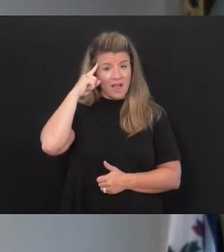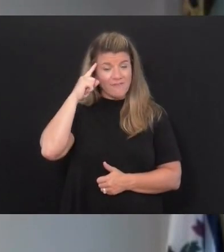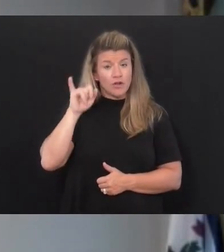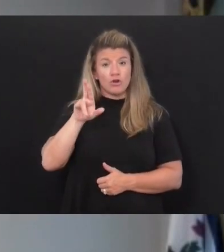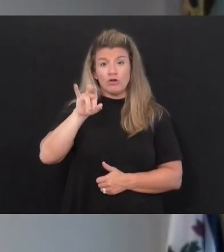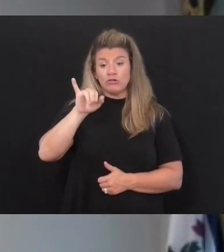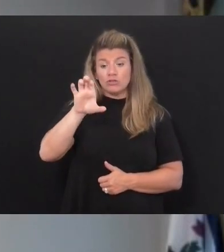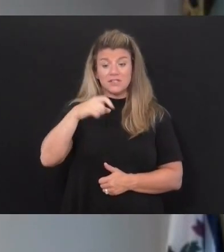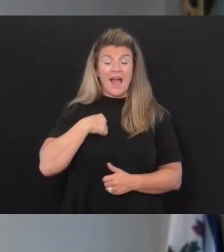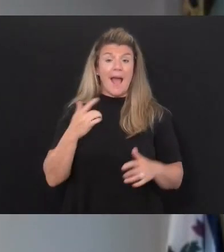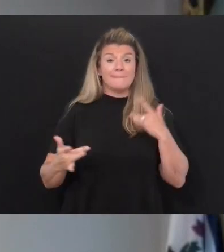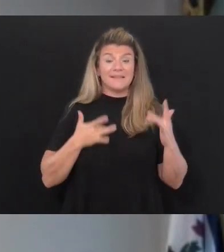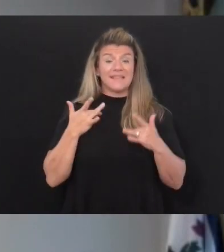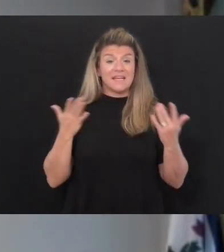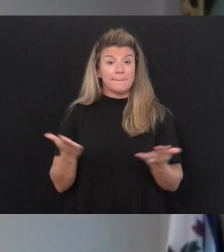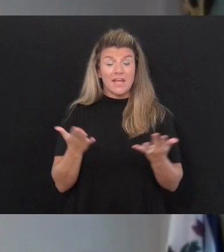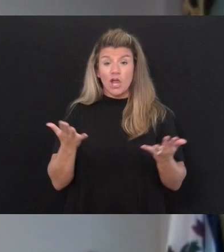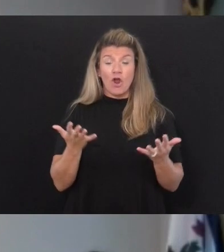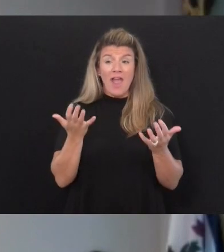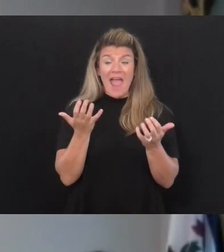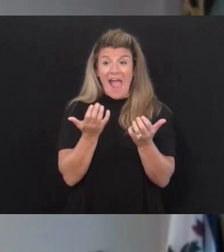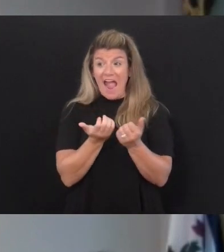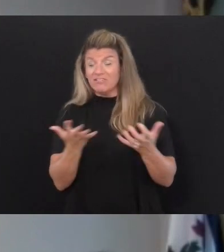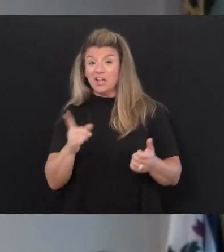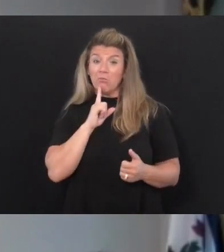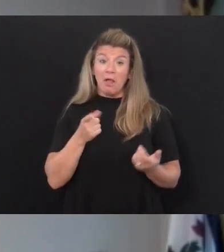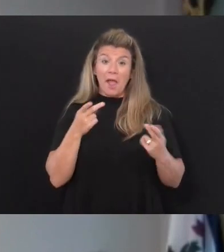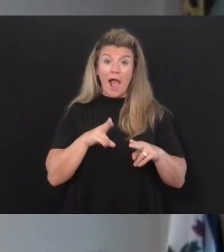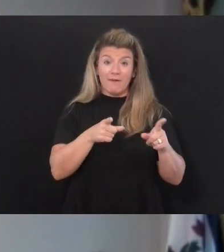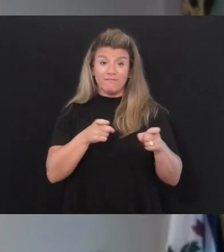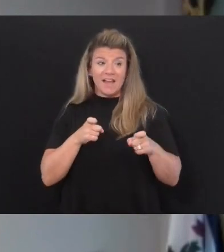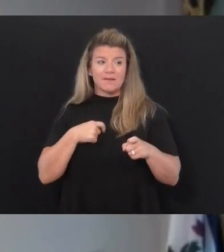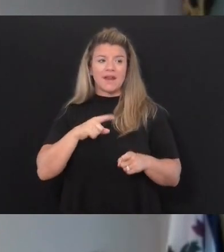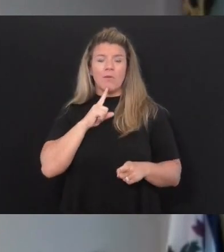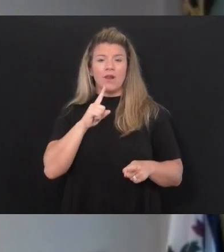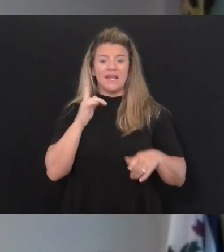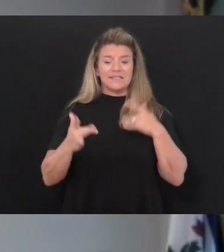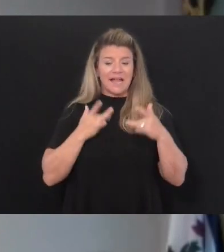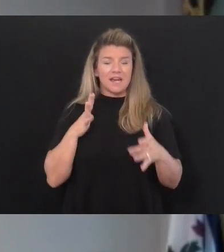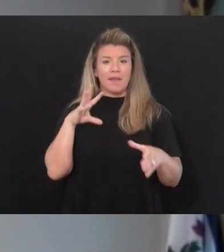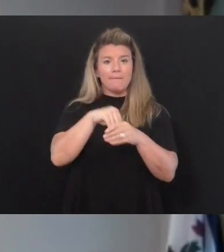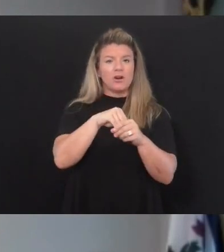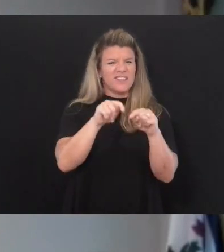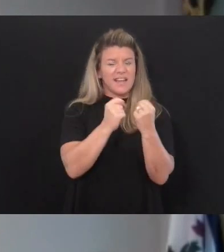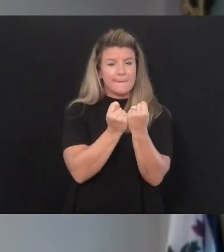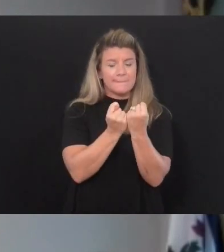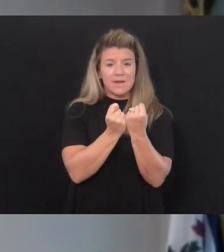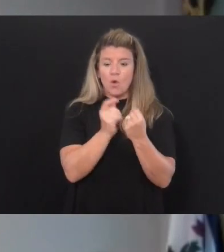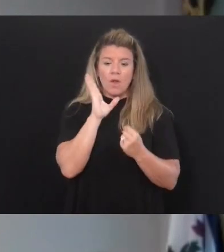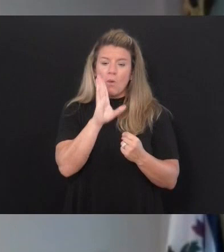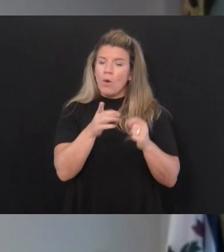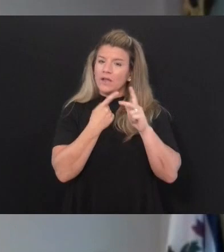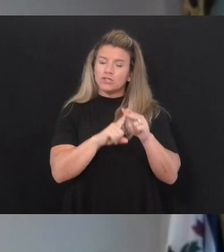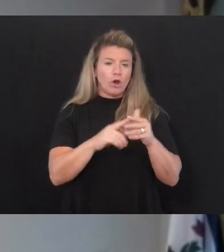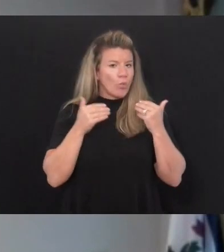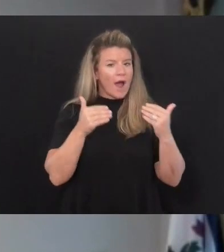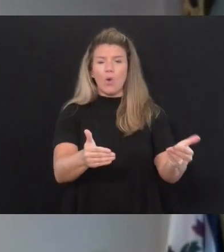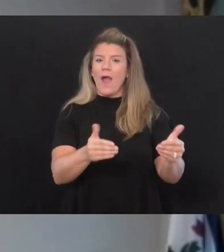want to reinforce a couple things the governor said and even update something. So during the governor's comments,